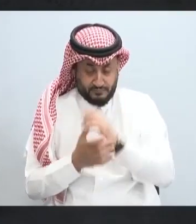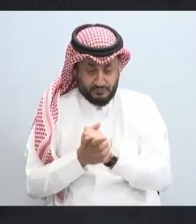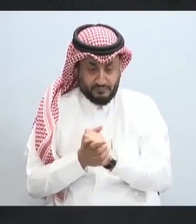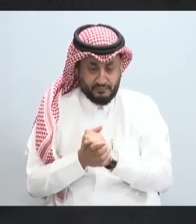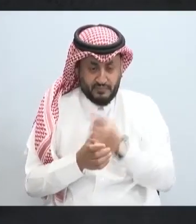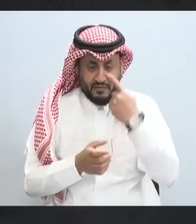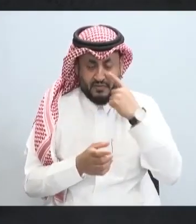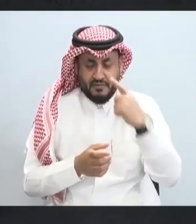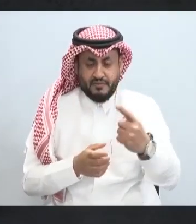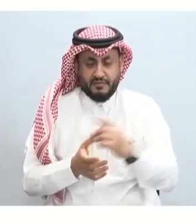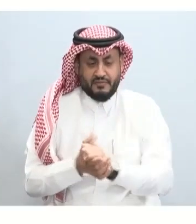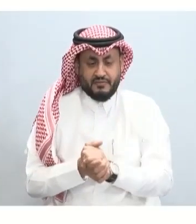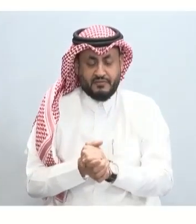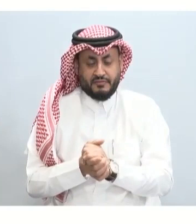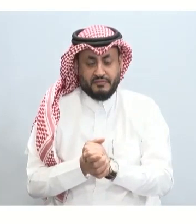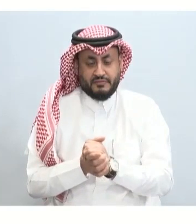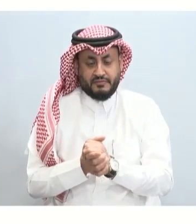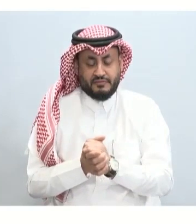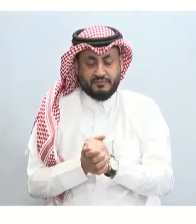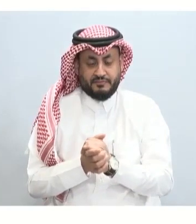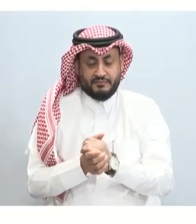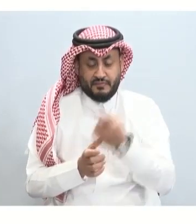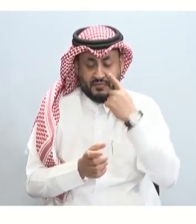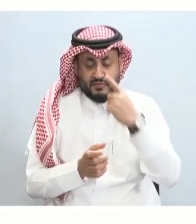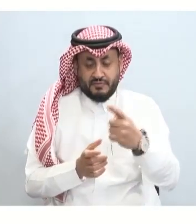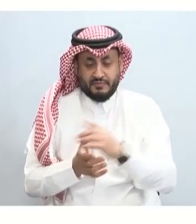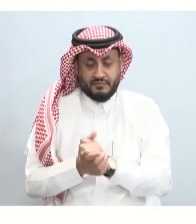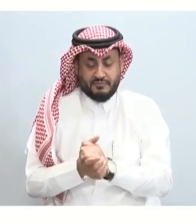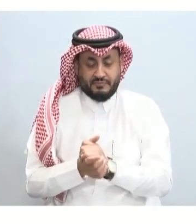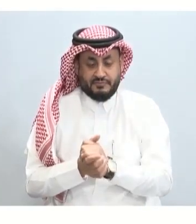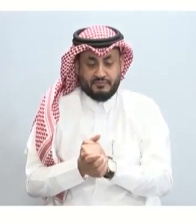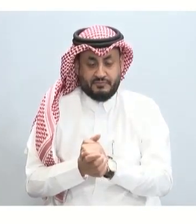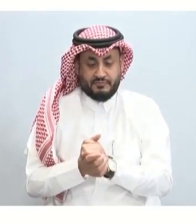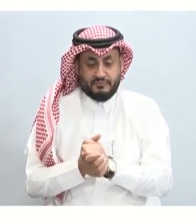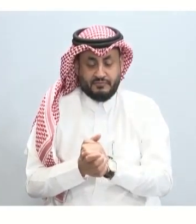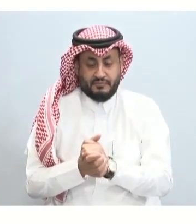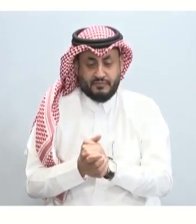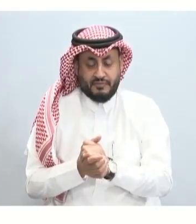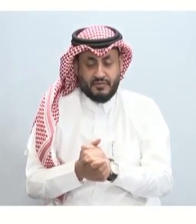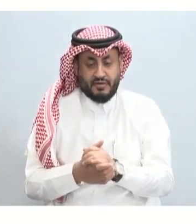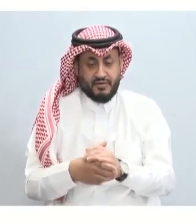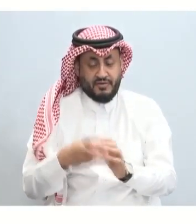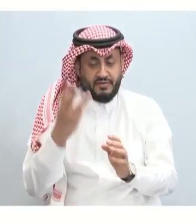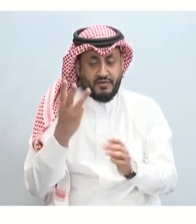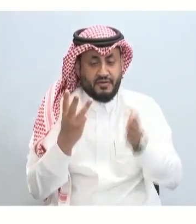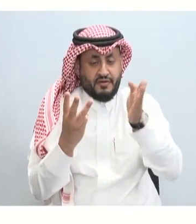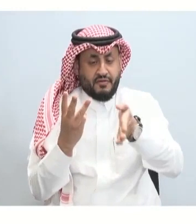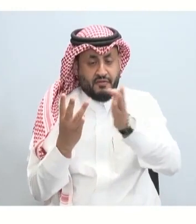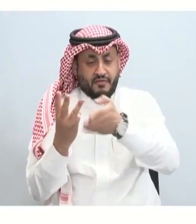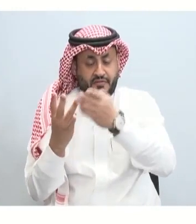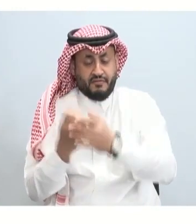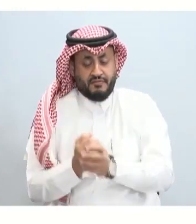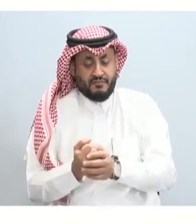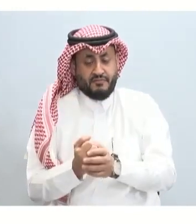you have a look at this flight board, you can see there are three columns. The first one